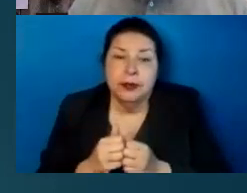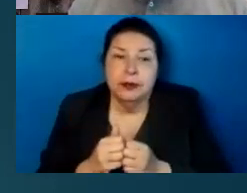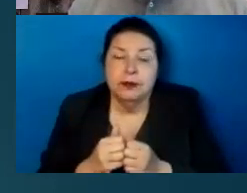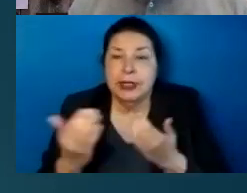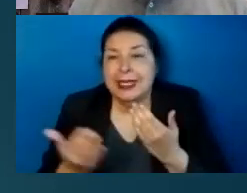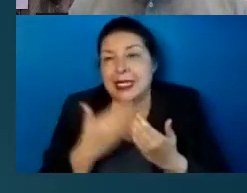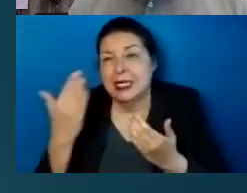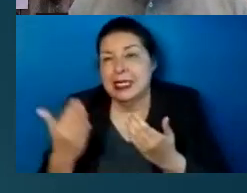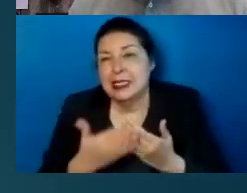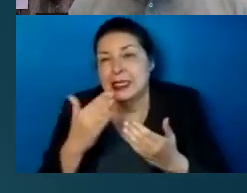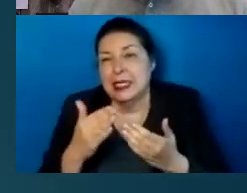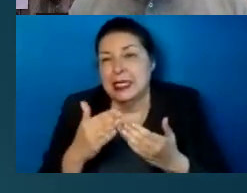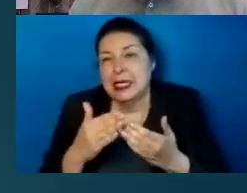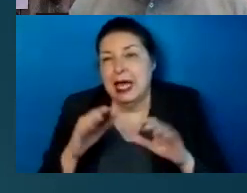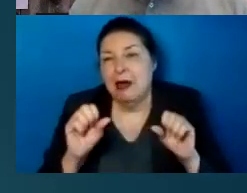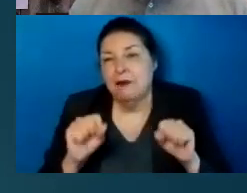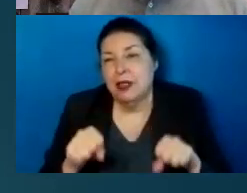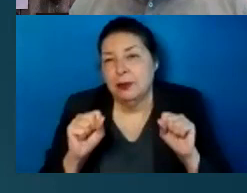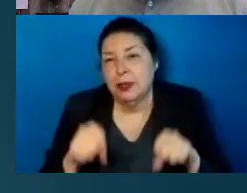easy availability of